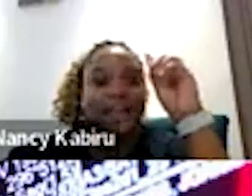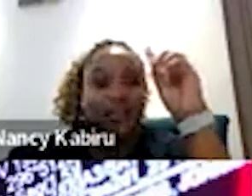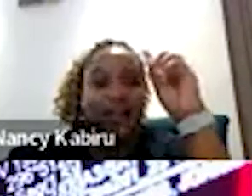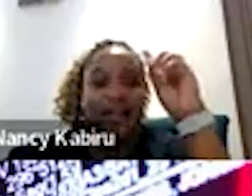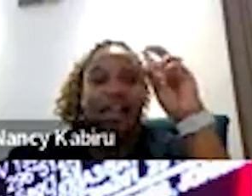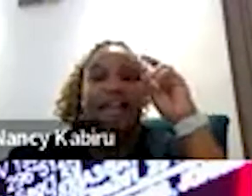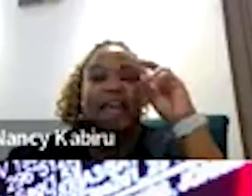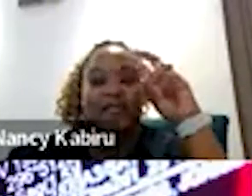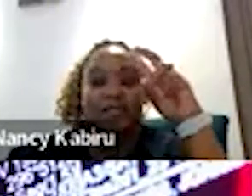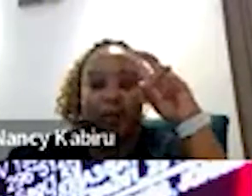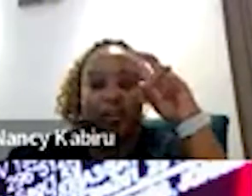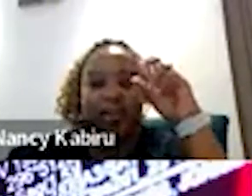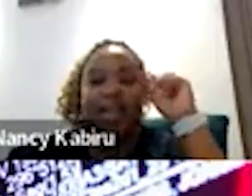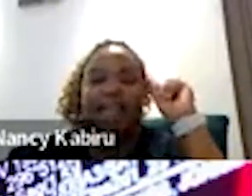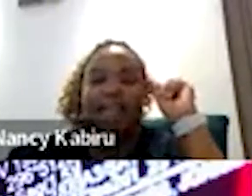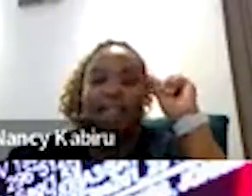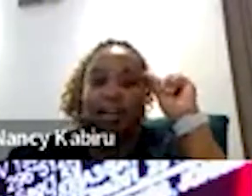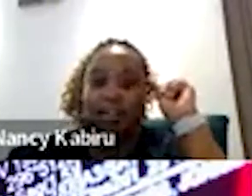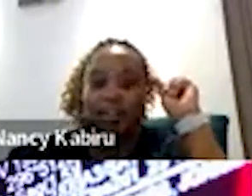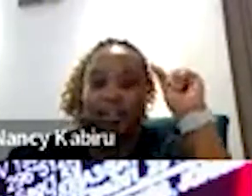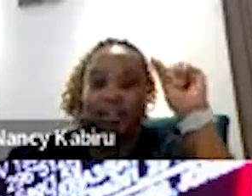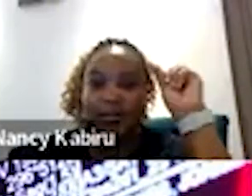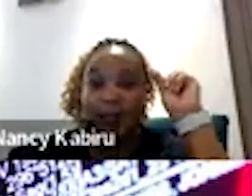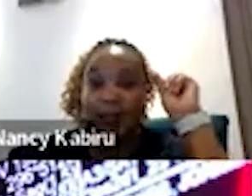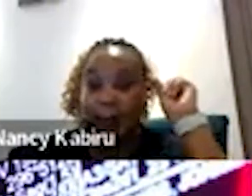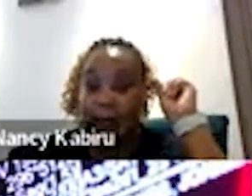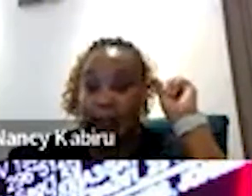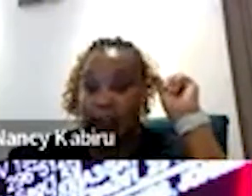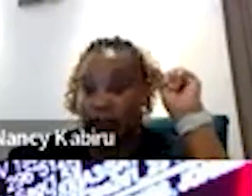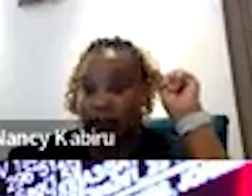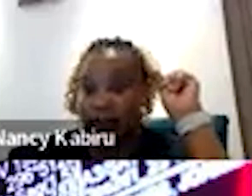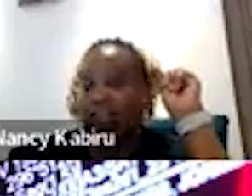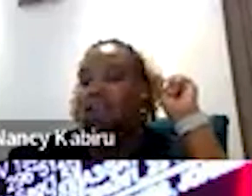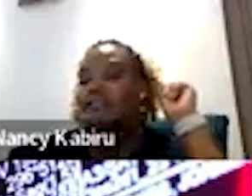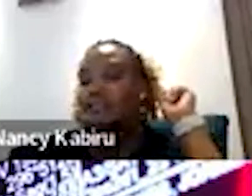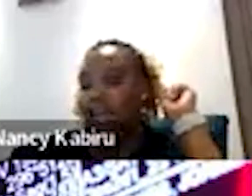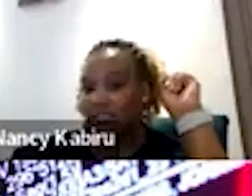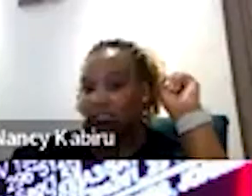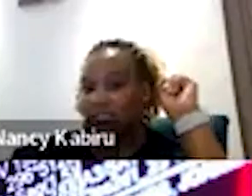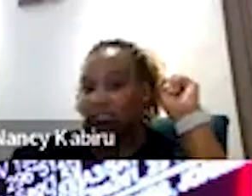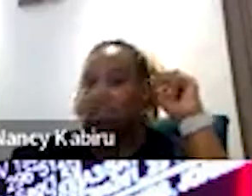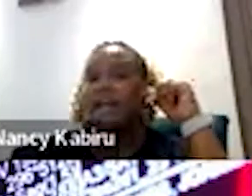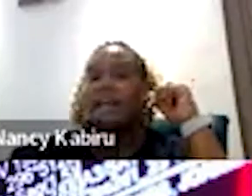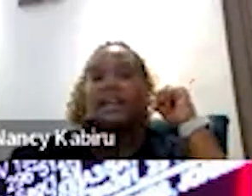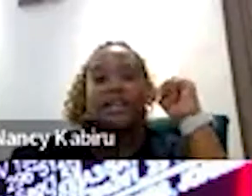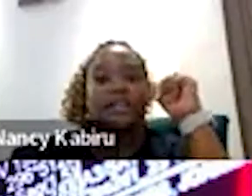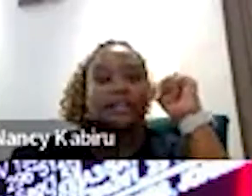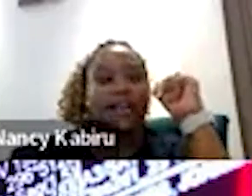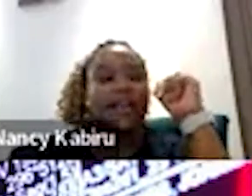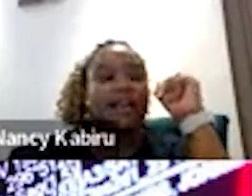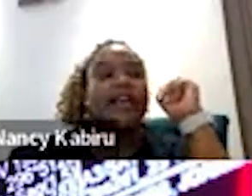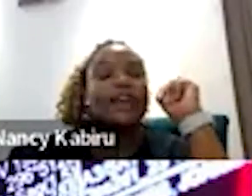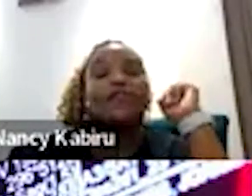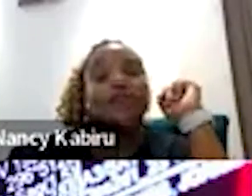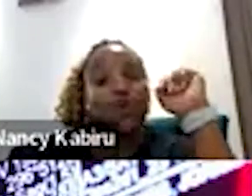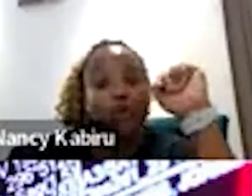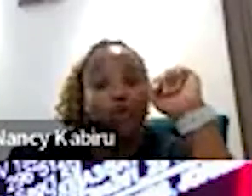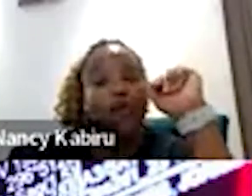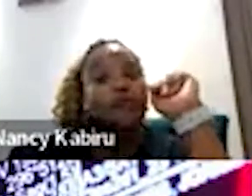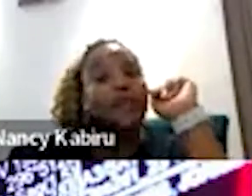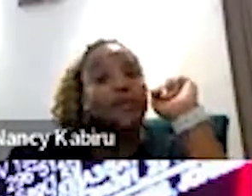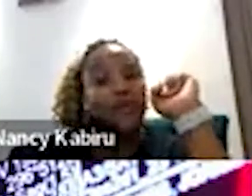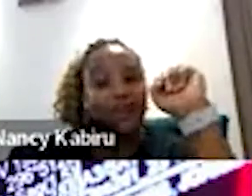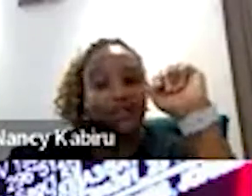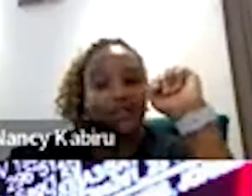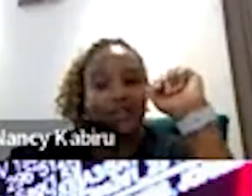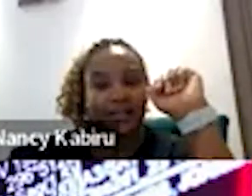that anyone and everyone can get affected by mental health. In fact, there is the